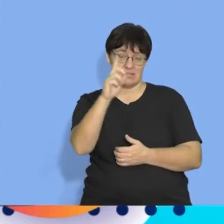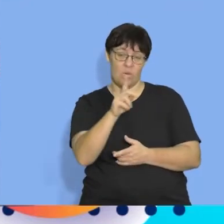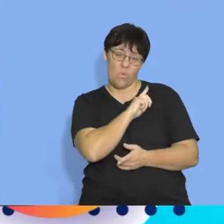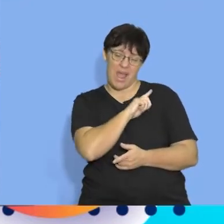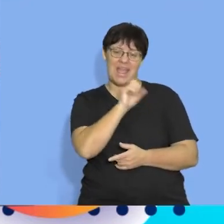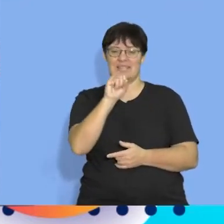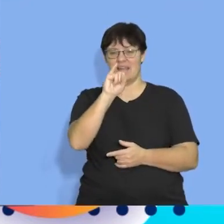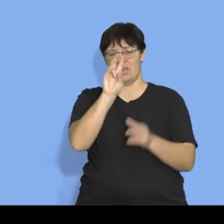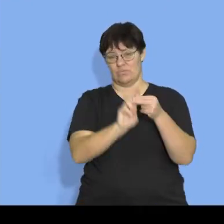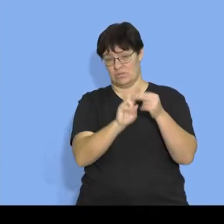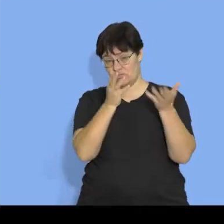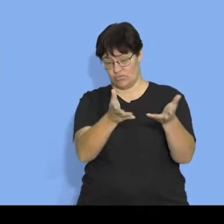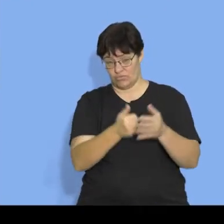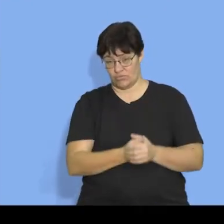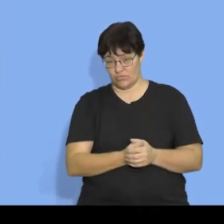units, okay?